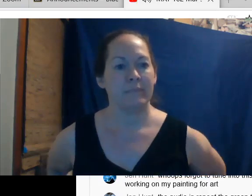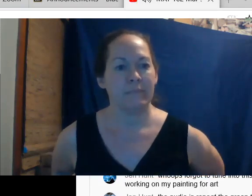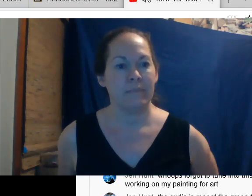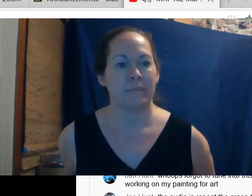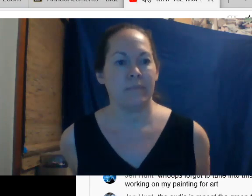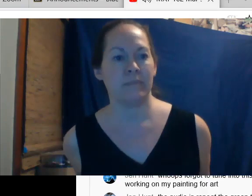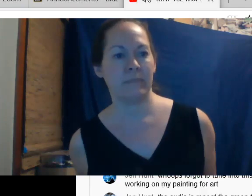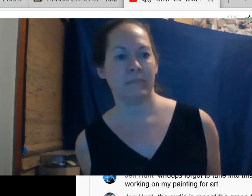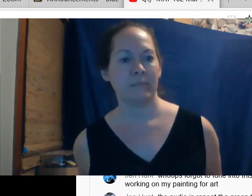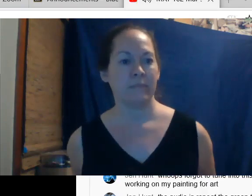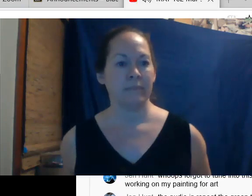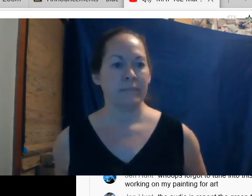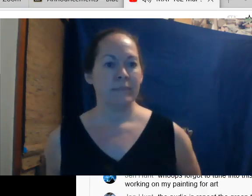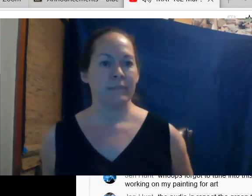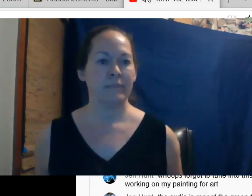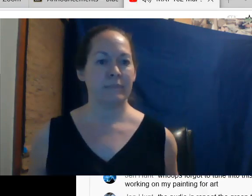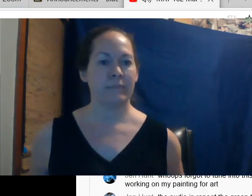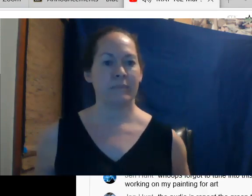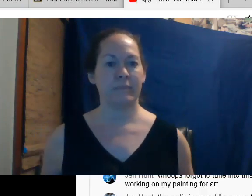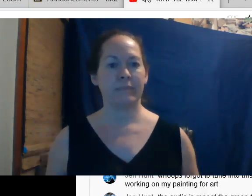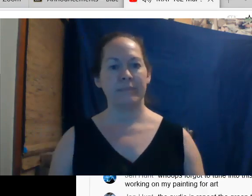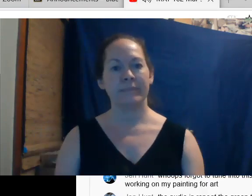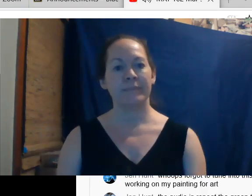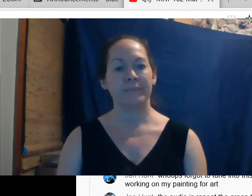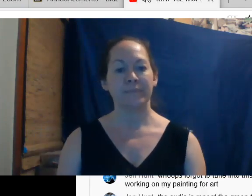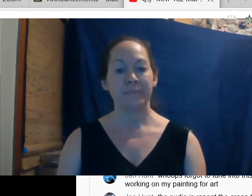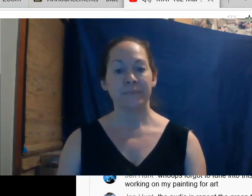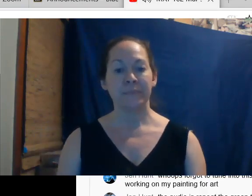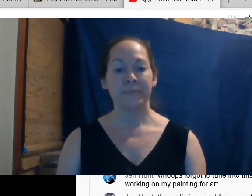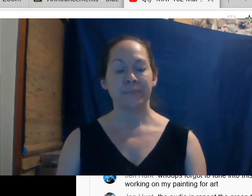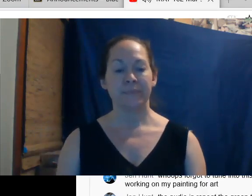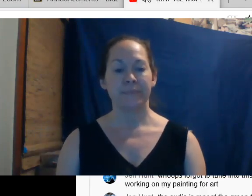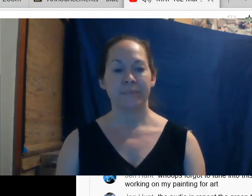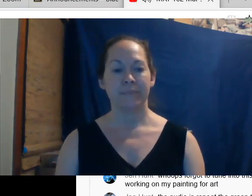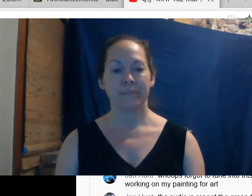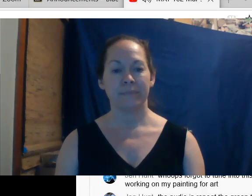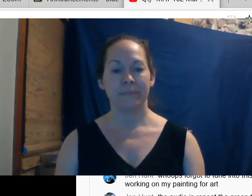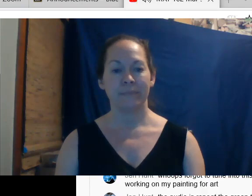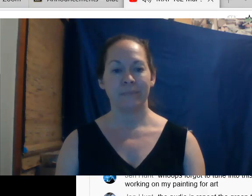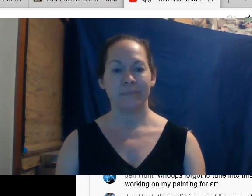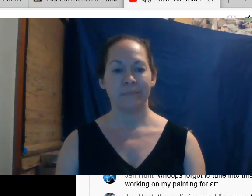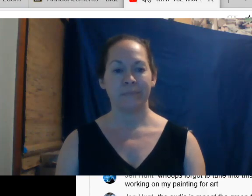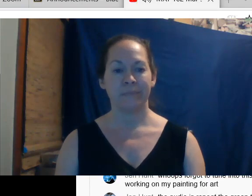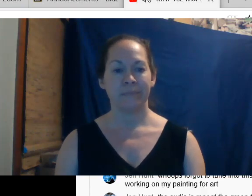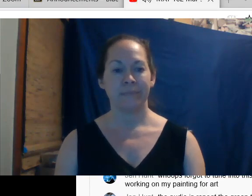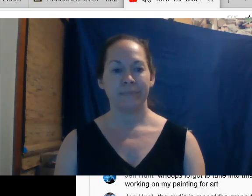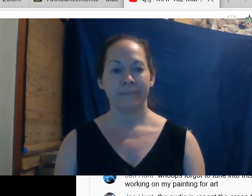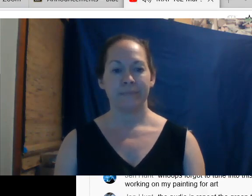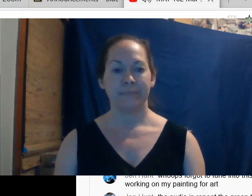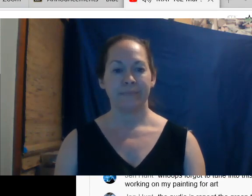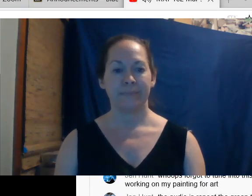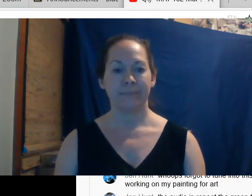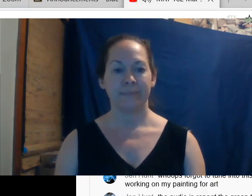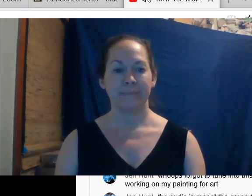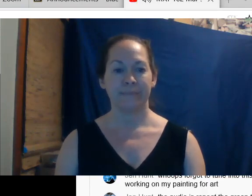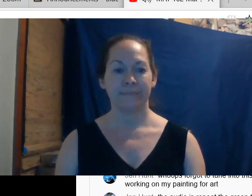Reopen it as blank. I'm trying to get a key shortcut that will do all of these steps for me. I haven't